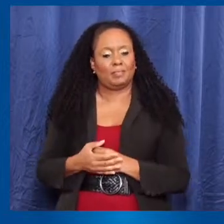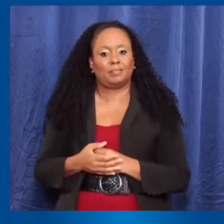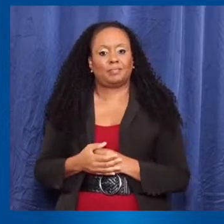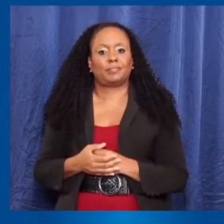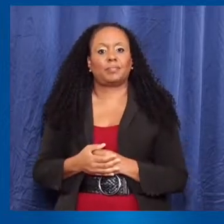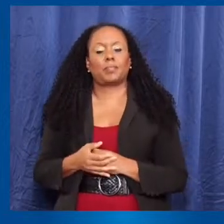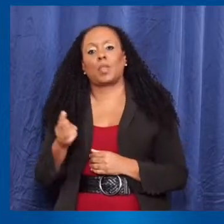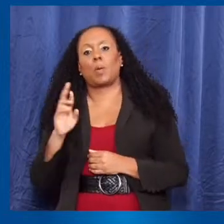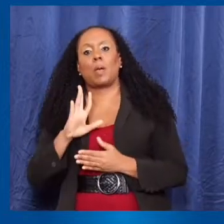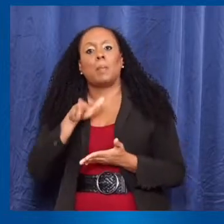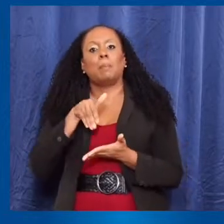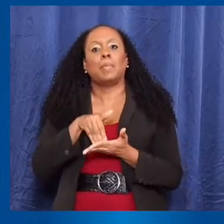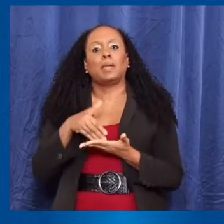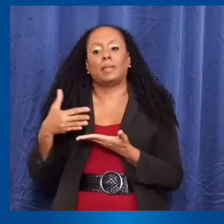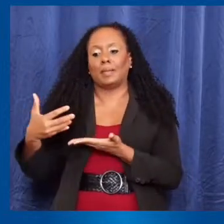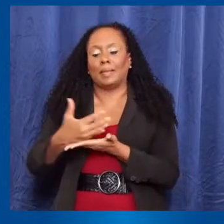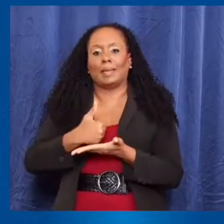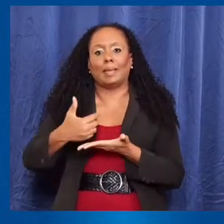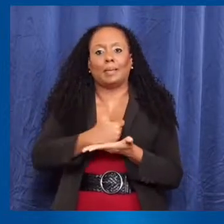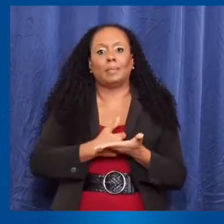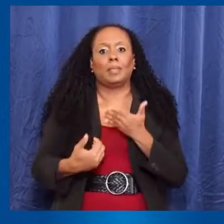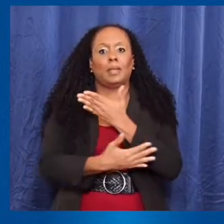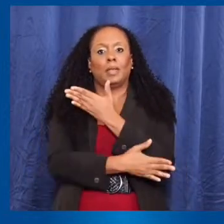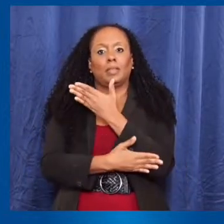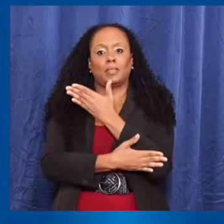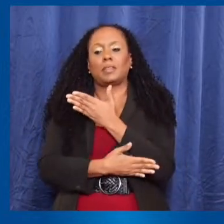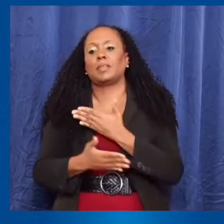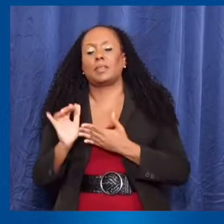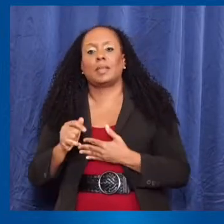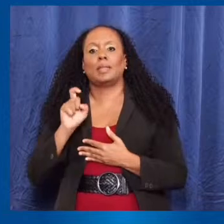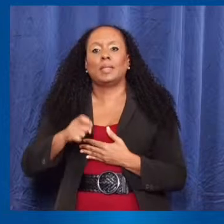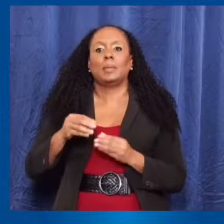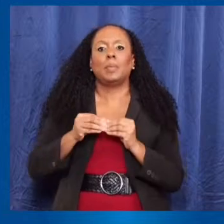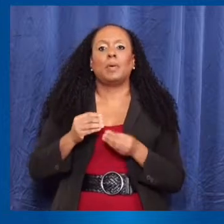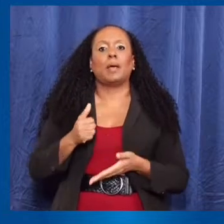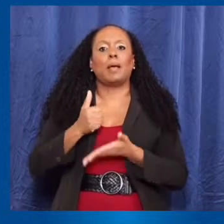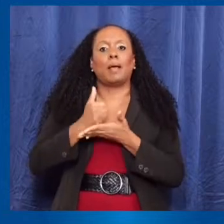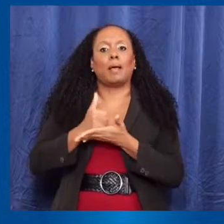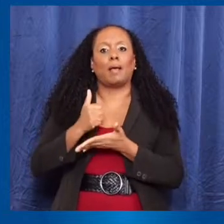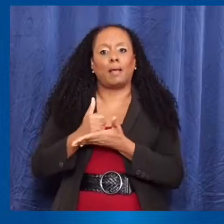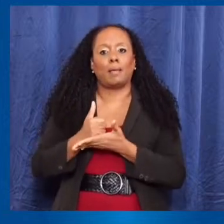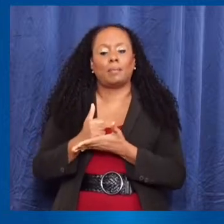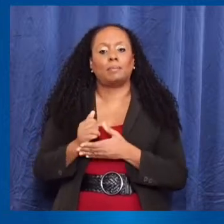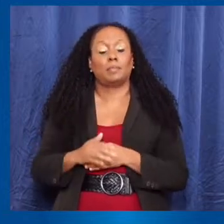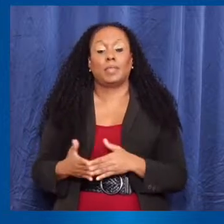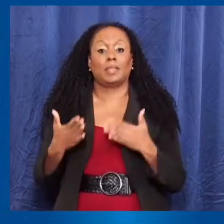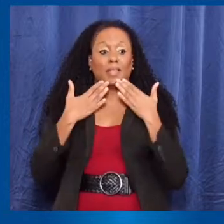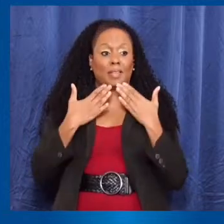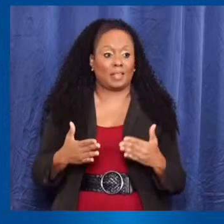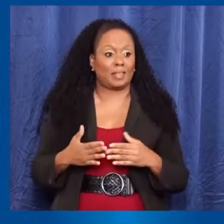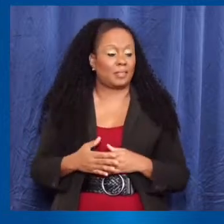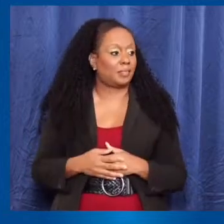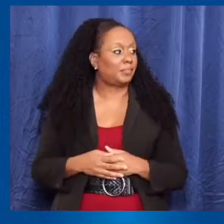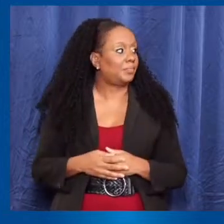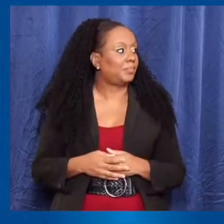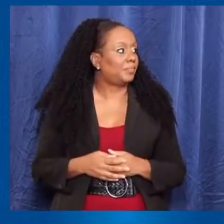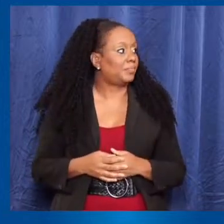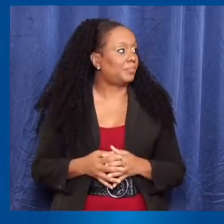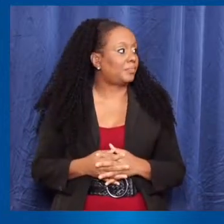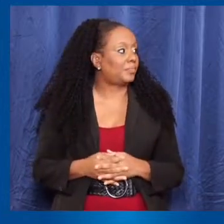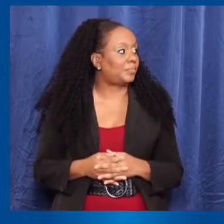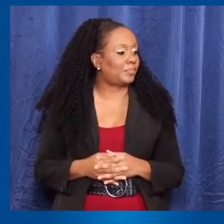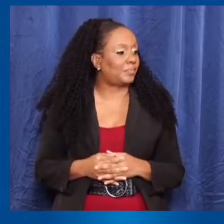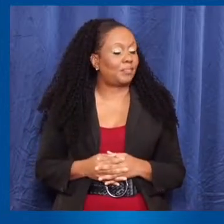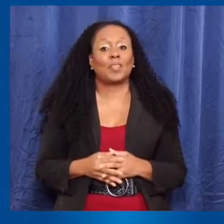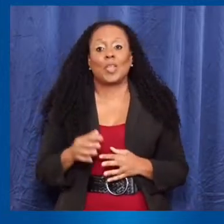middle-income countries that have become vulnerable to the climate crisis and other crises across the world. So thank you. On another note, you are the